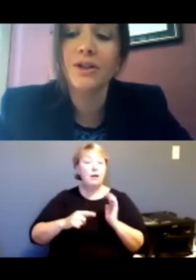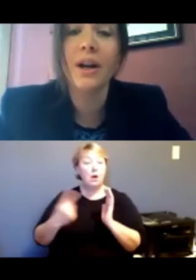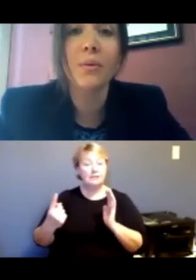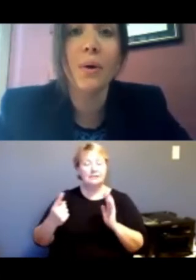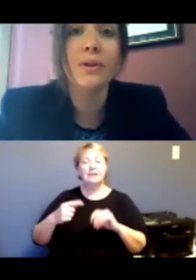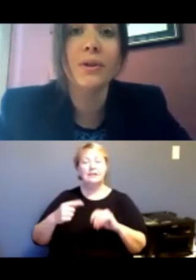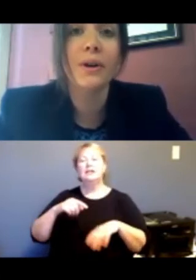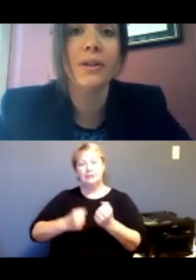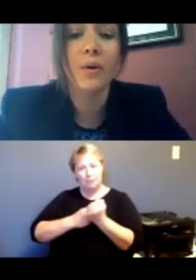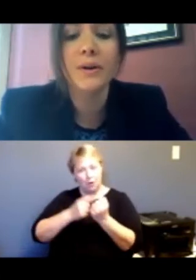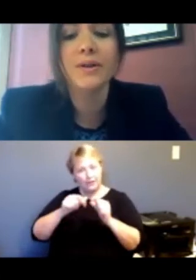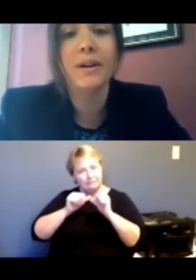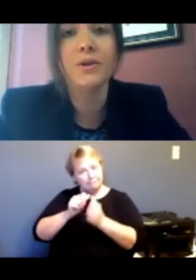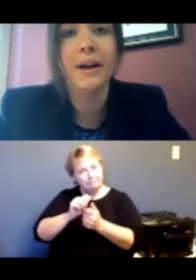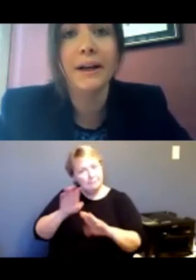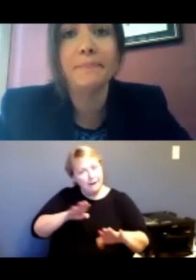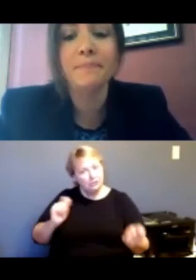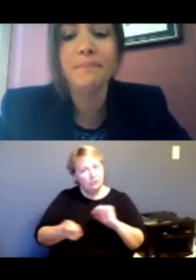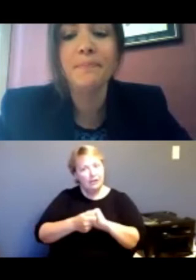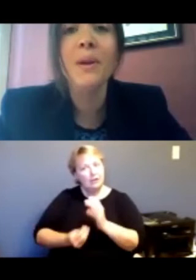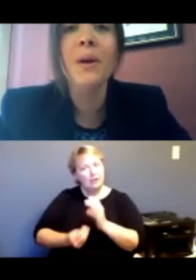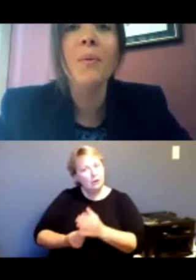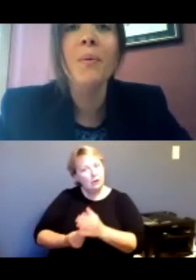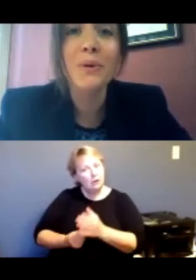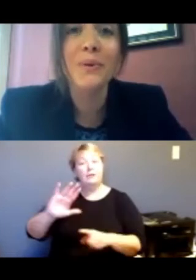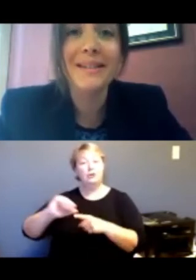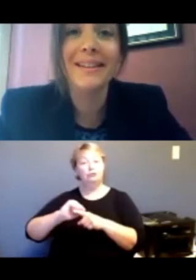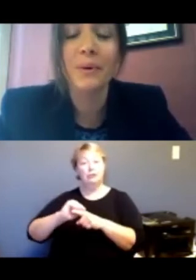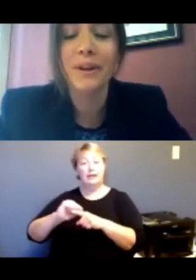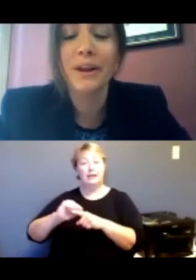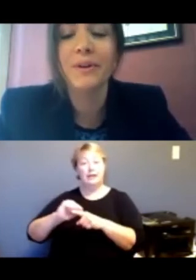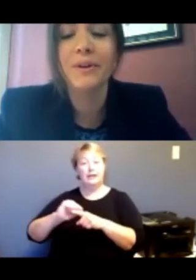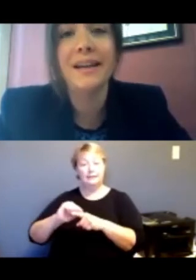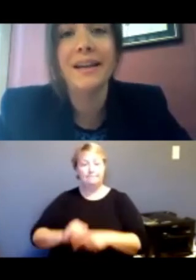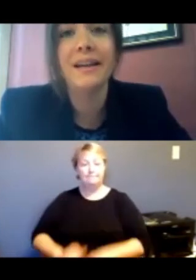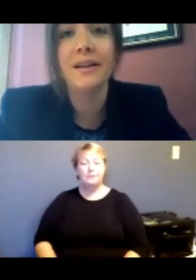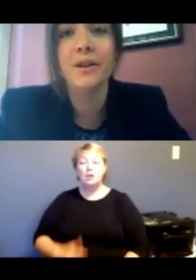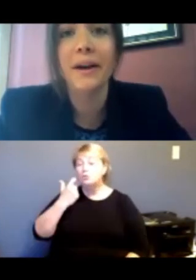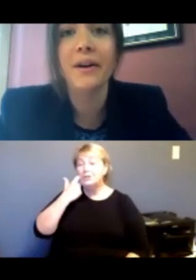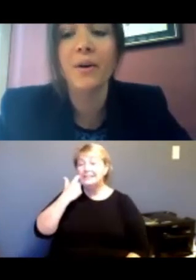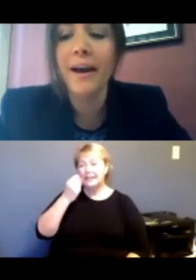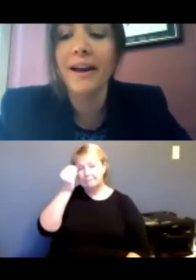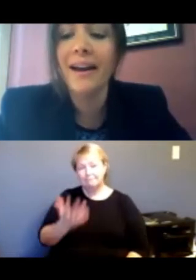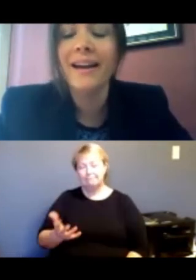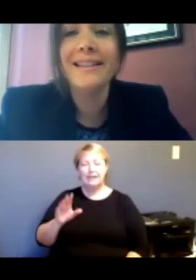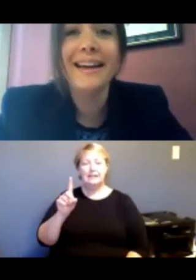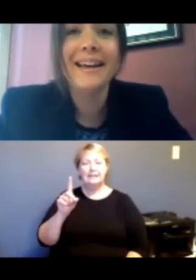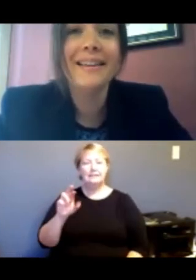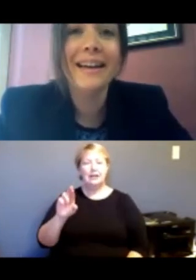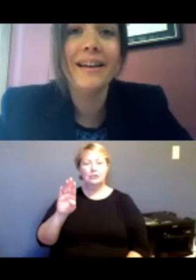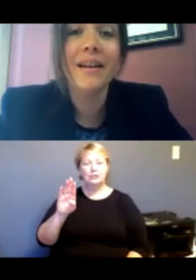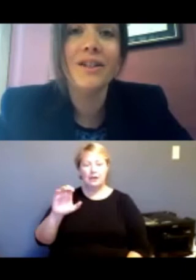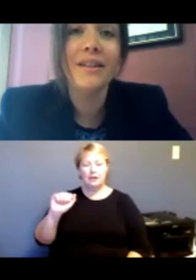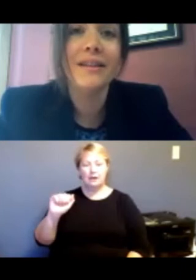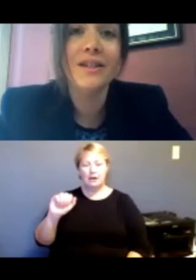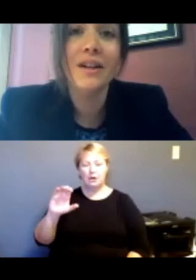change and growth during the course of their training. Most recently, we're really thrilled to say that Dr. Becca Kopek is taking the lead